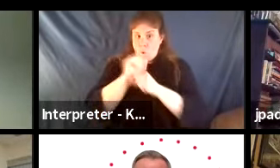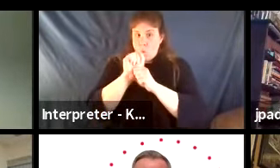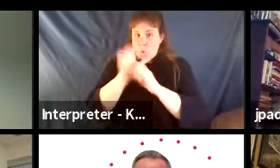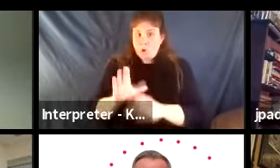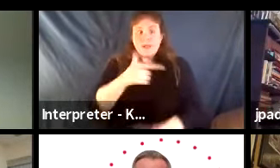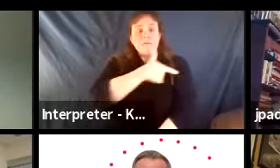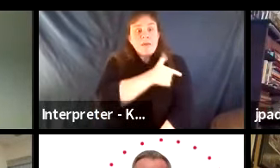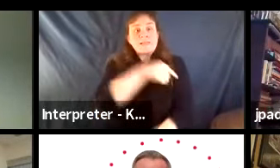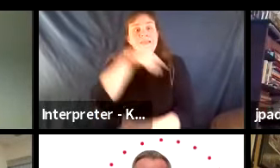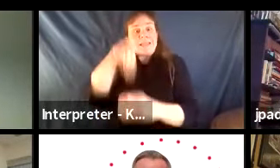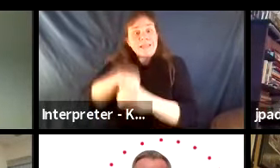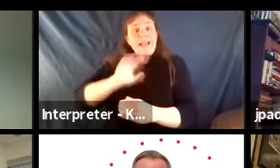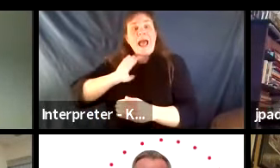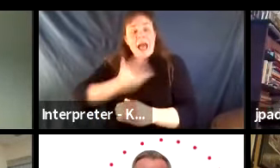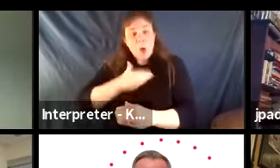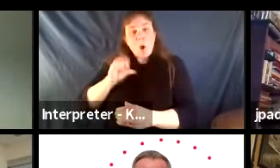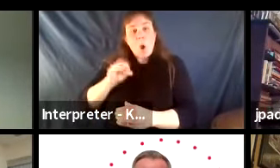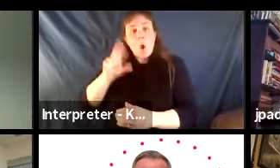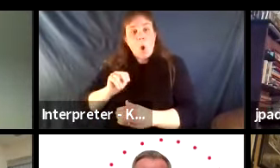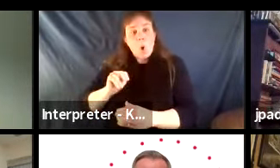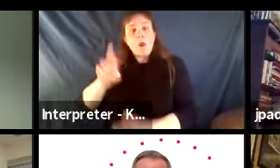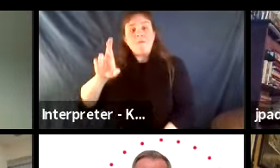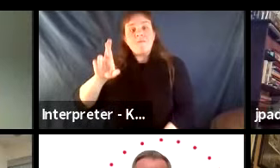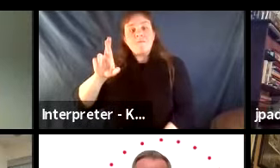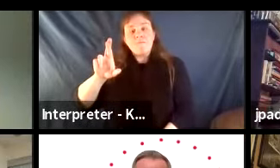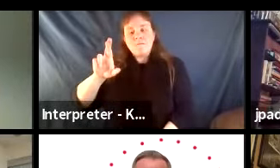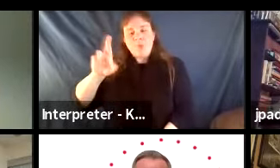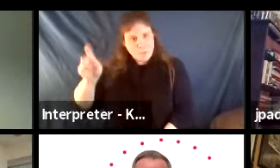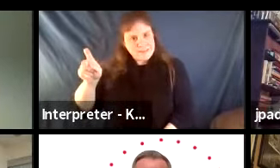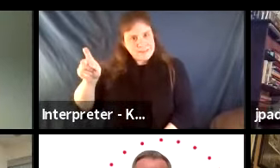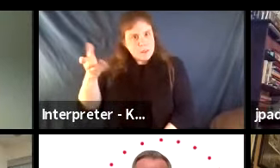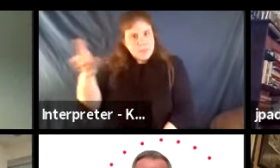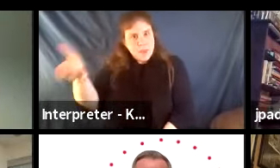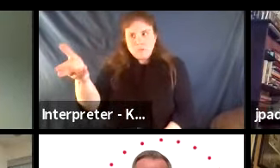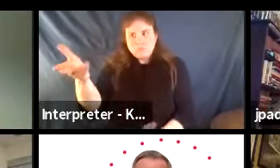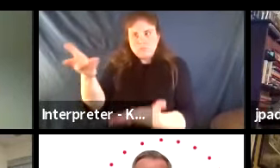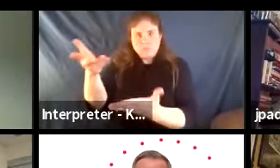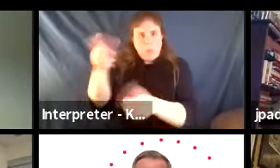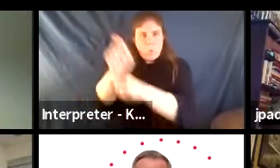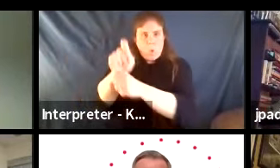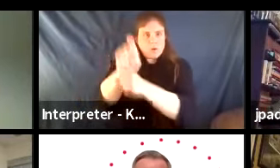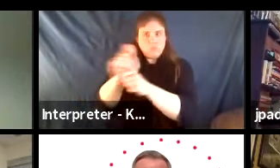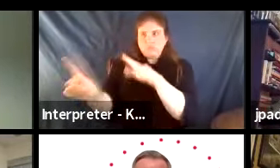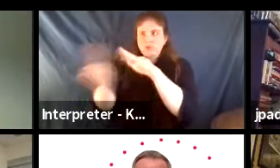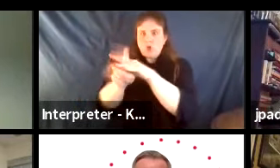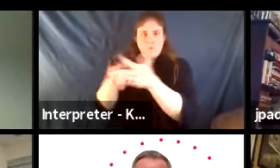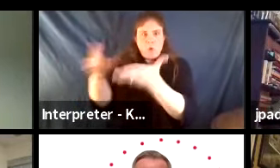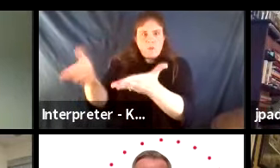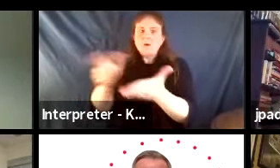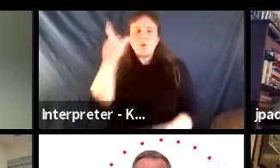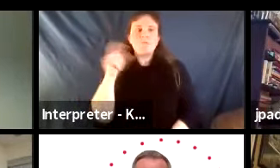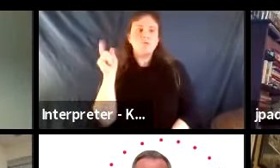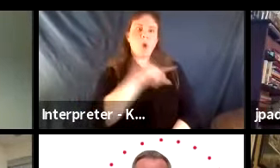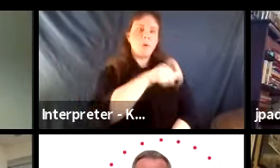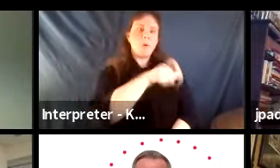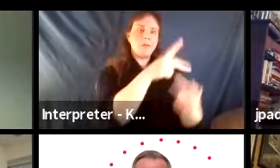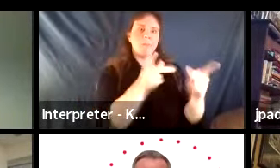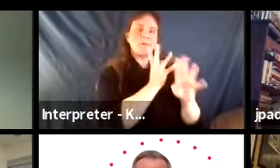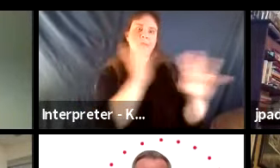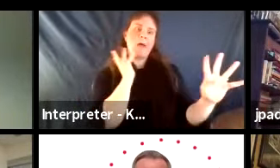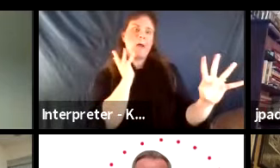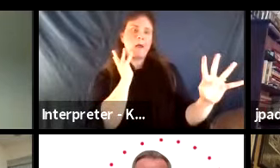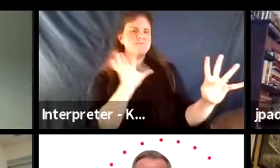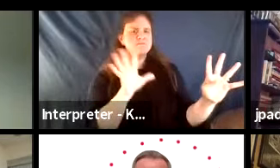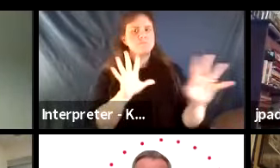to go stand in line at Cal Expo or anybody else. Just go to your pharmacy and vaccinate essential workers